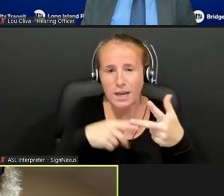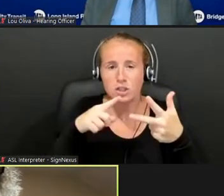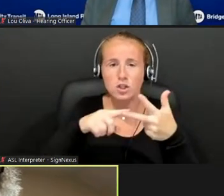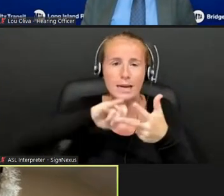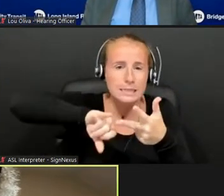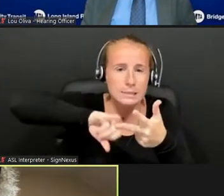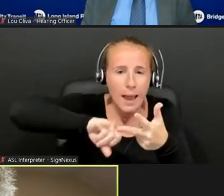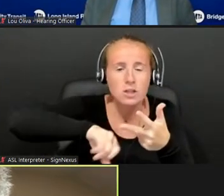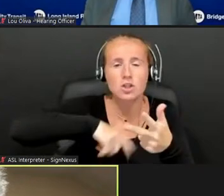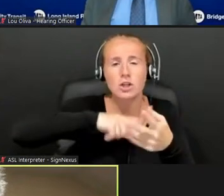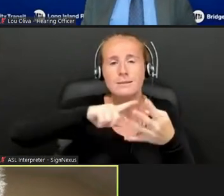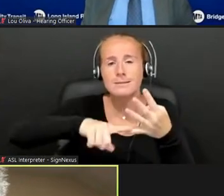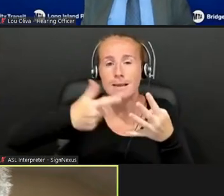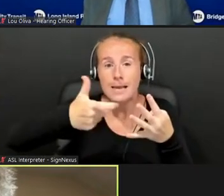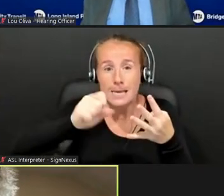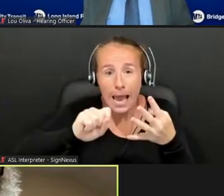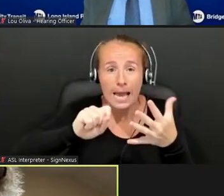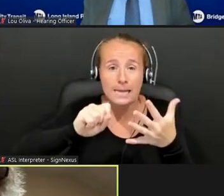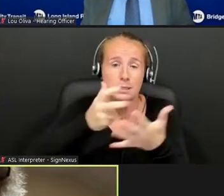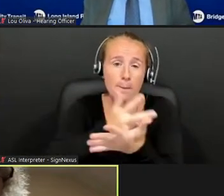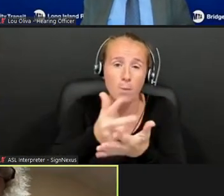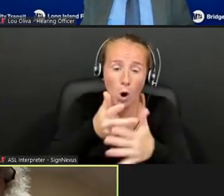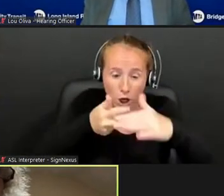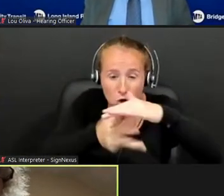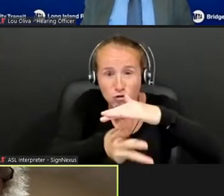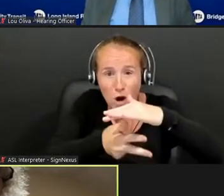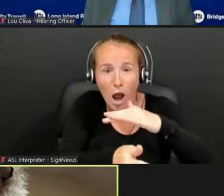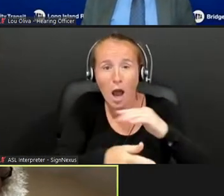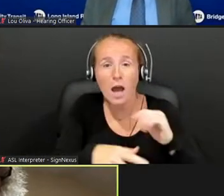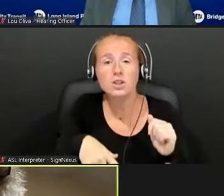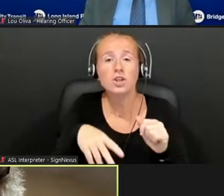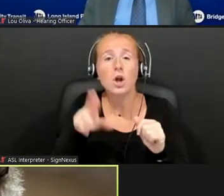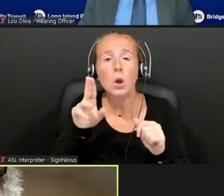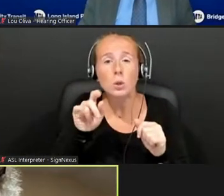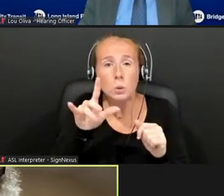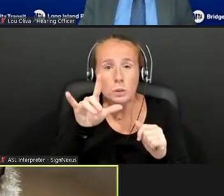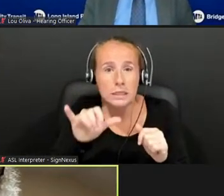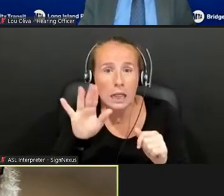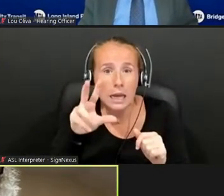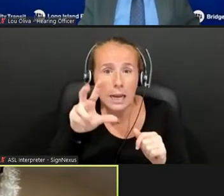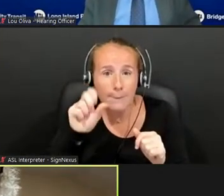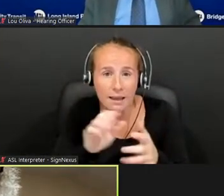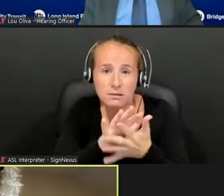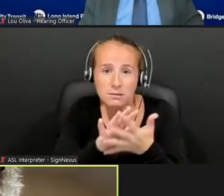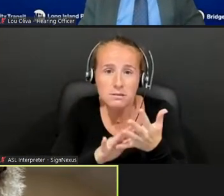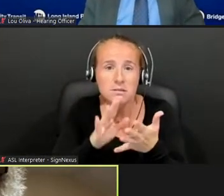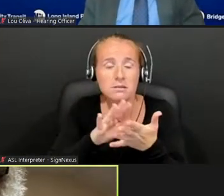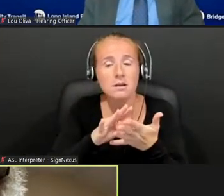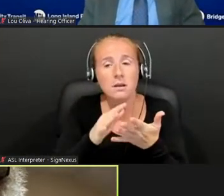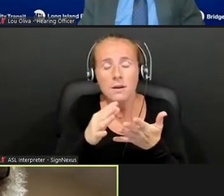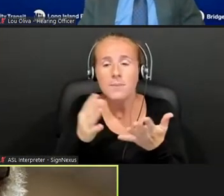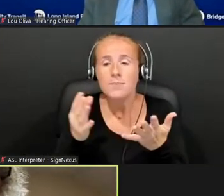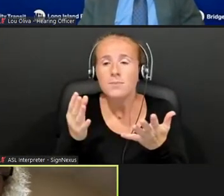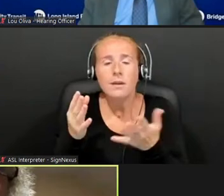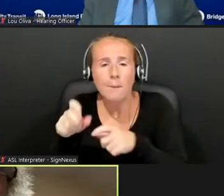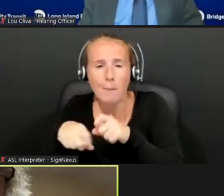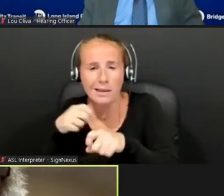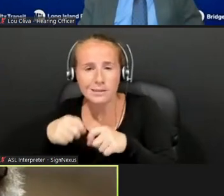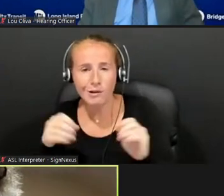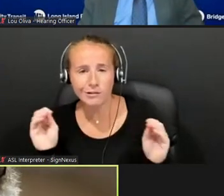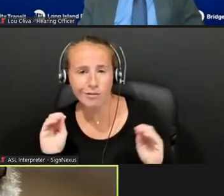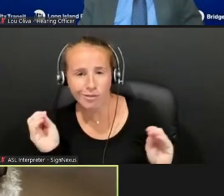gas parking garages as well as taxes applied to utility bills what Financial contributions do bicyclists make